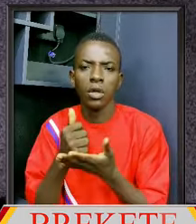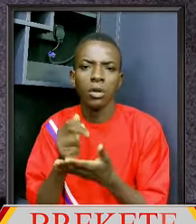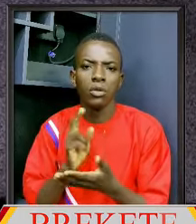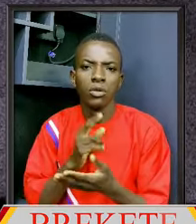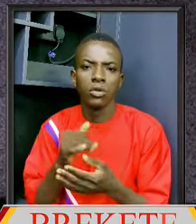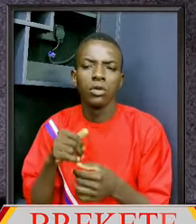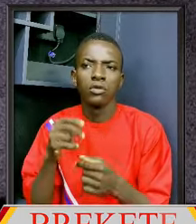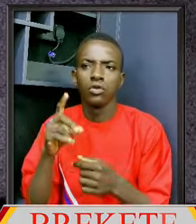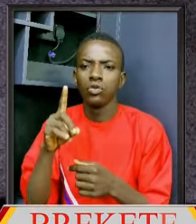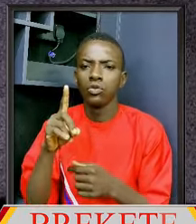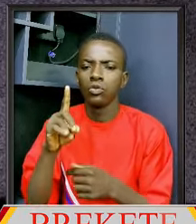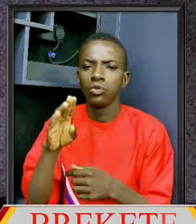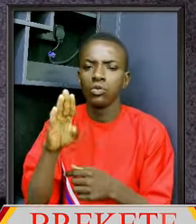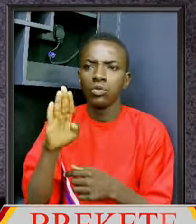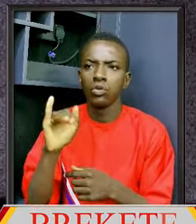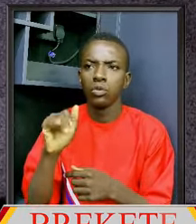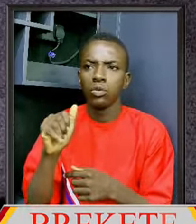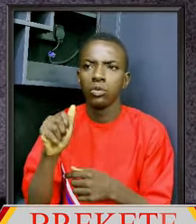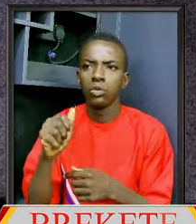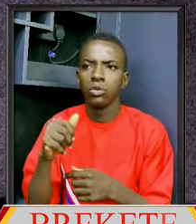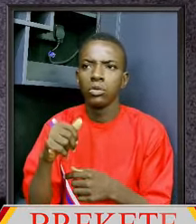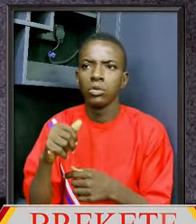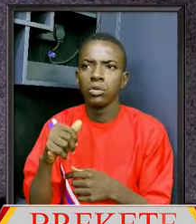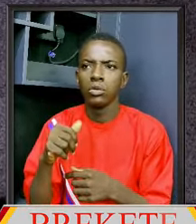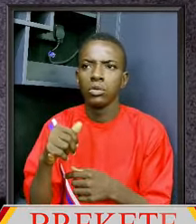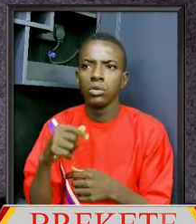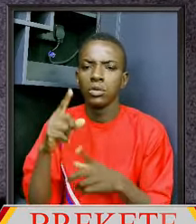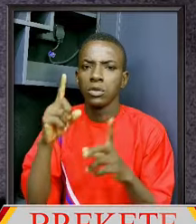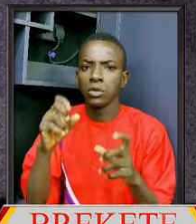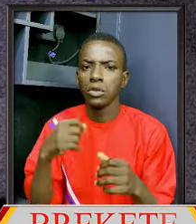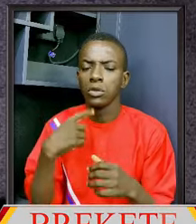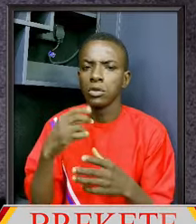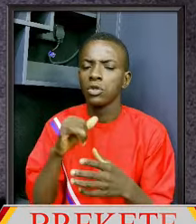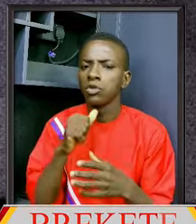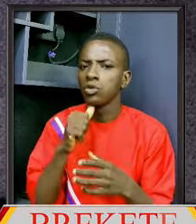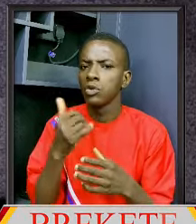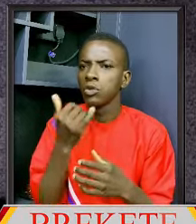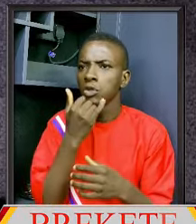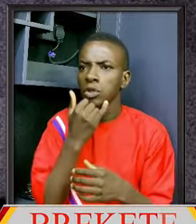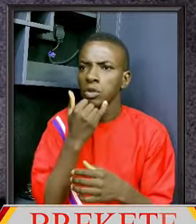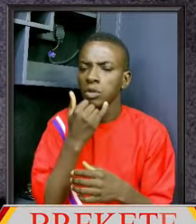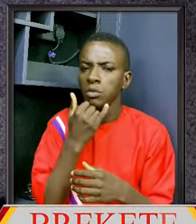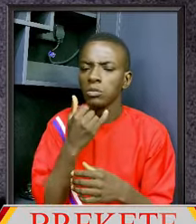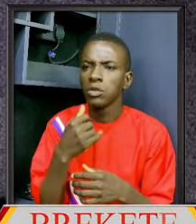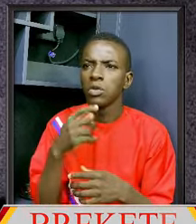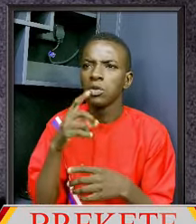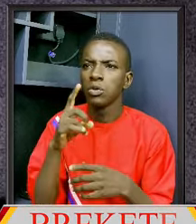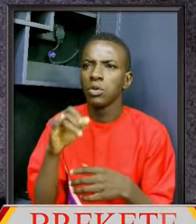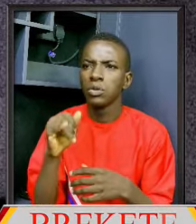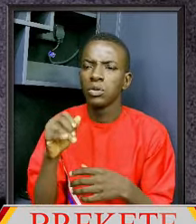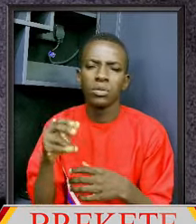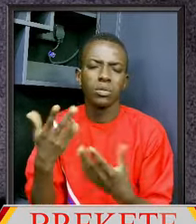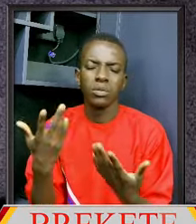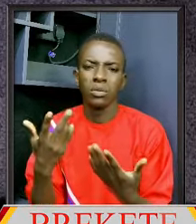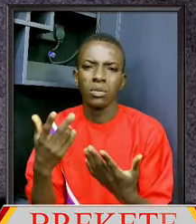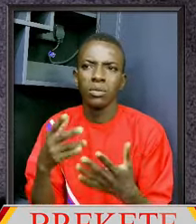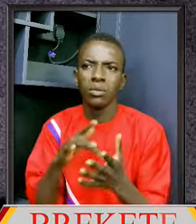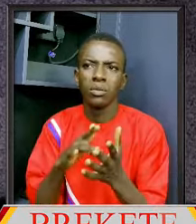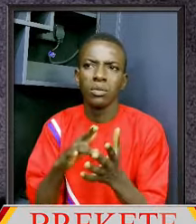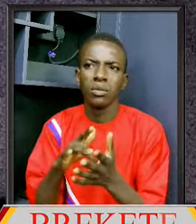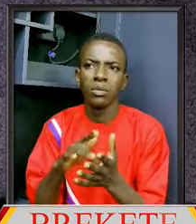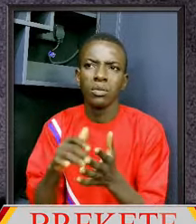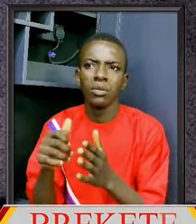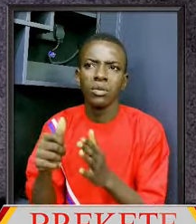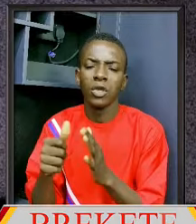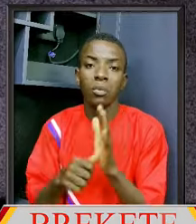Dubai. In Dubai, they check the boy. They say nothing they wrong with him. The diagnosis they've been giving him was wrong. They will